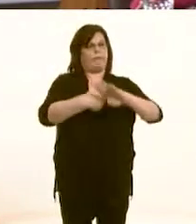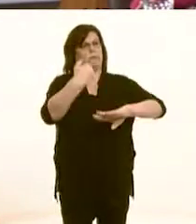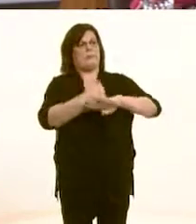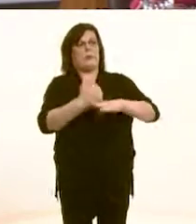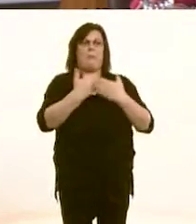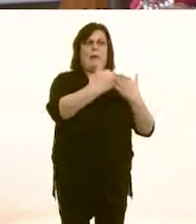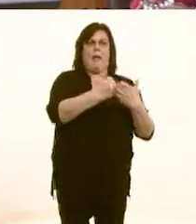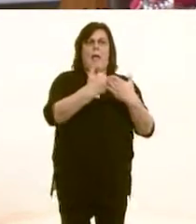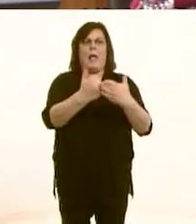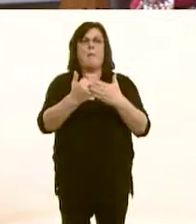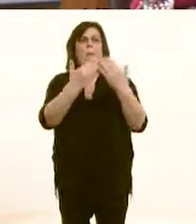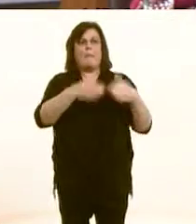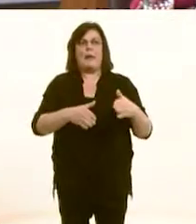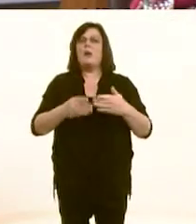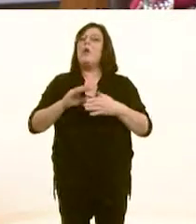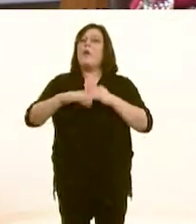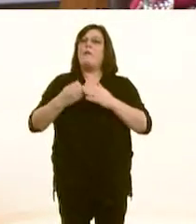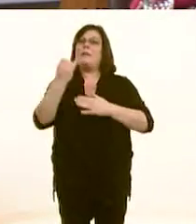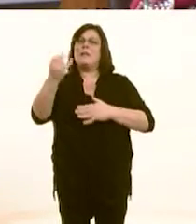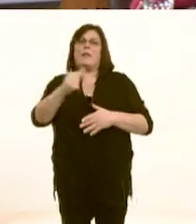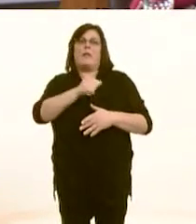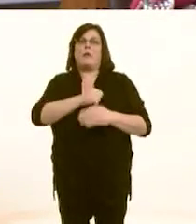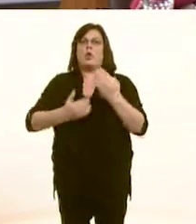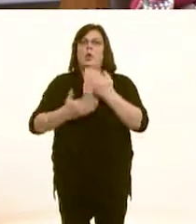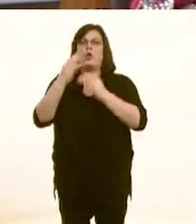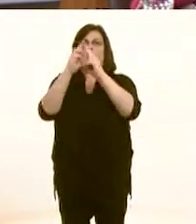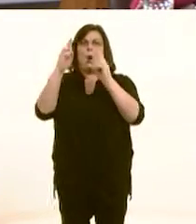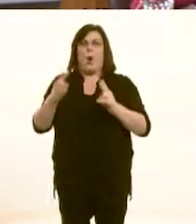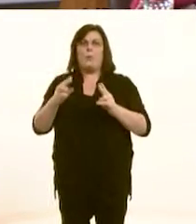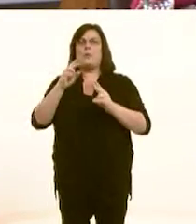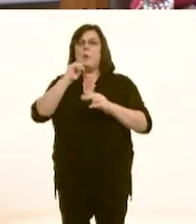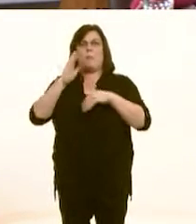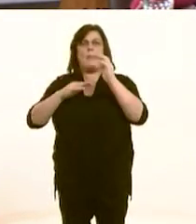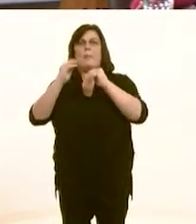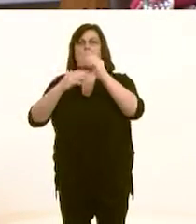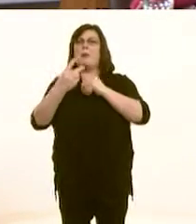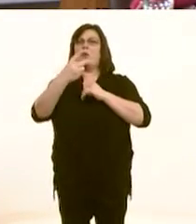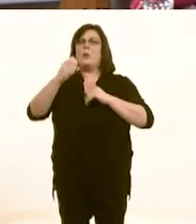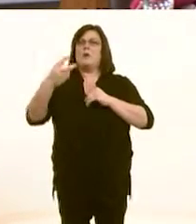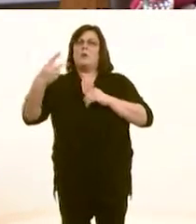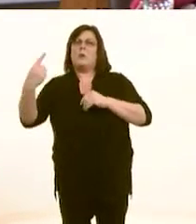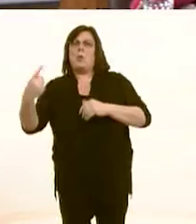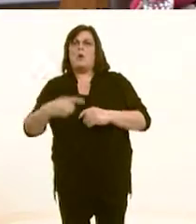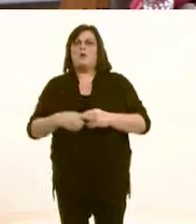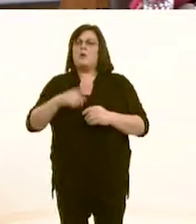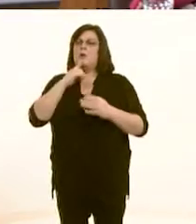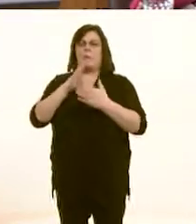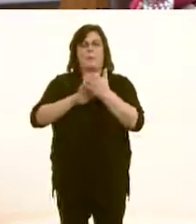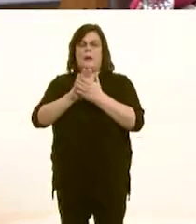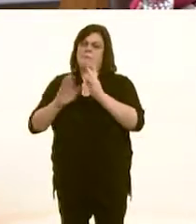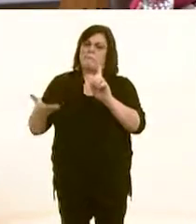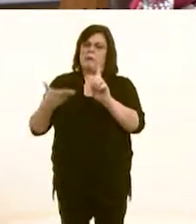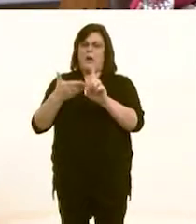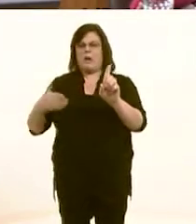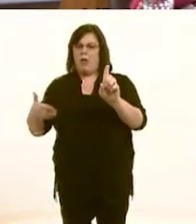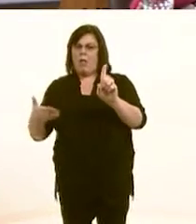over 6,000 new homes will have been constructed by 2021, which has been widely welcomed by house builders. So we are on track when it